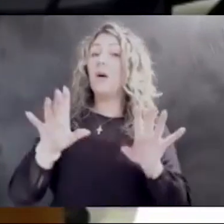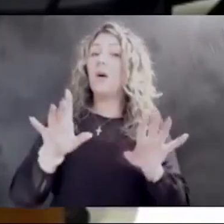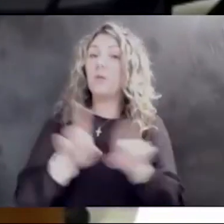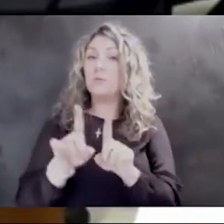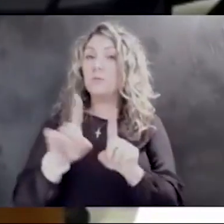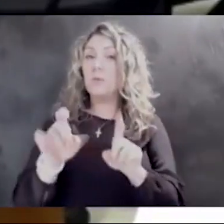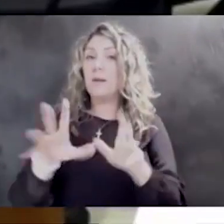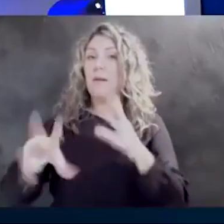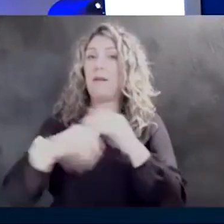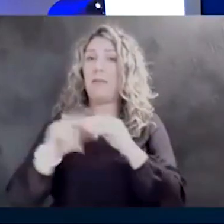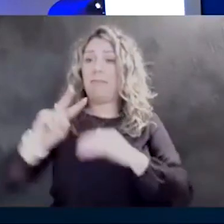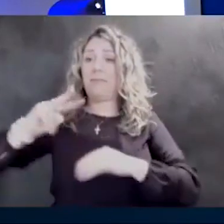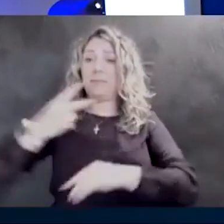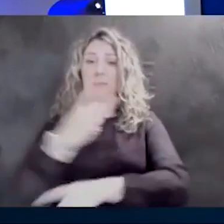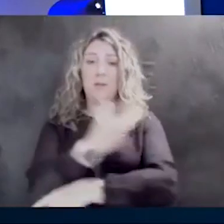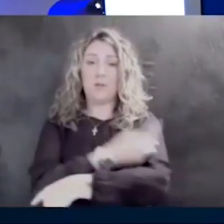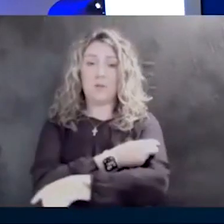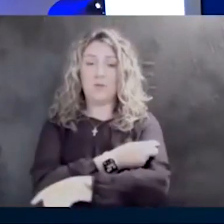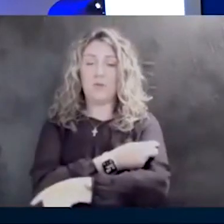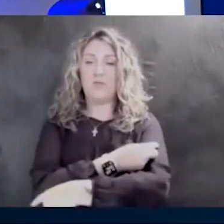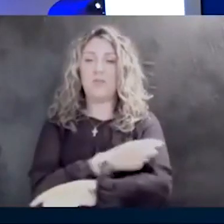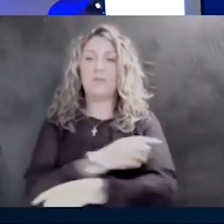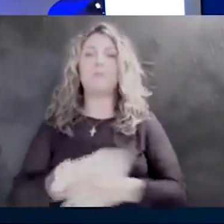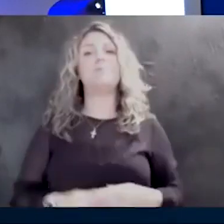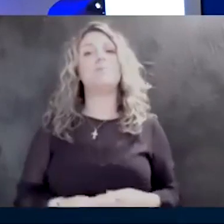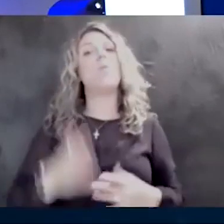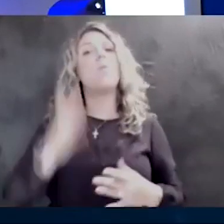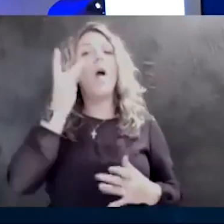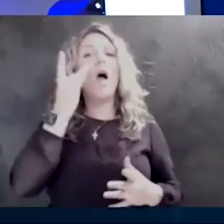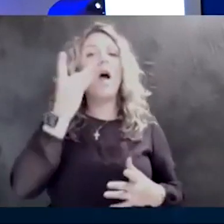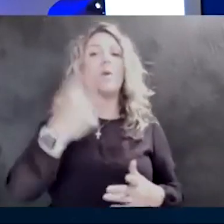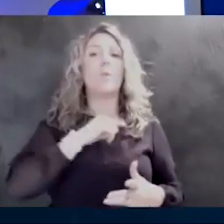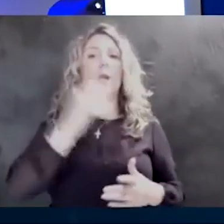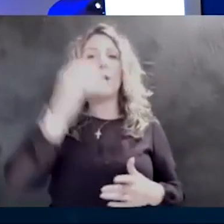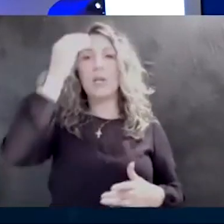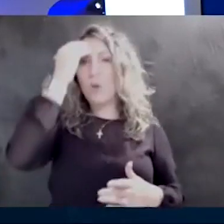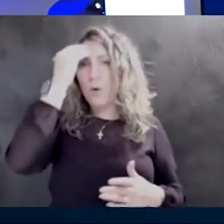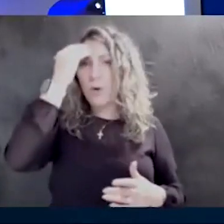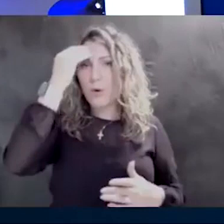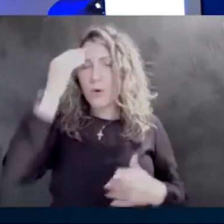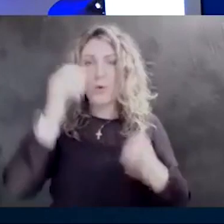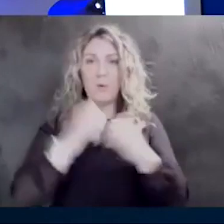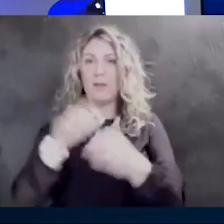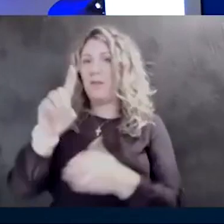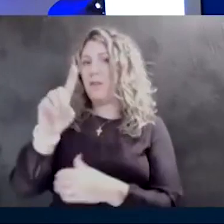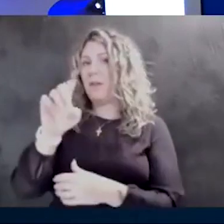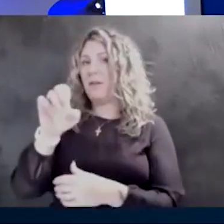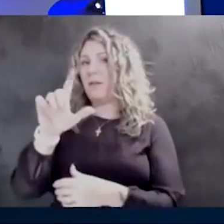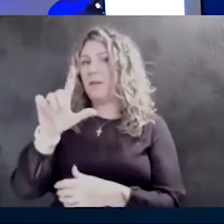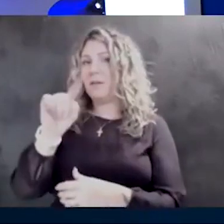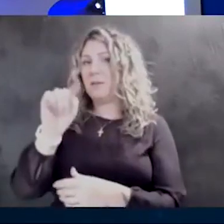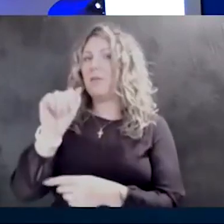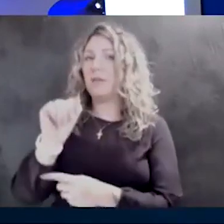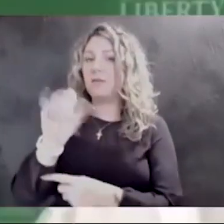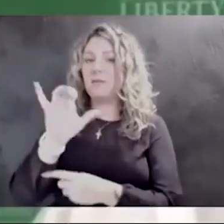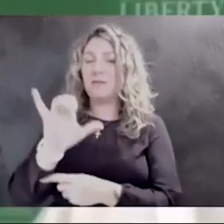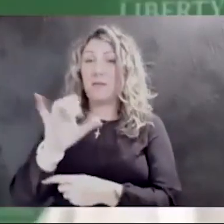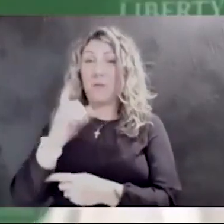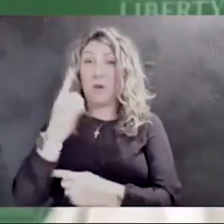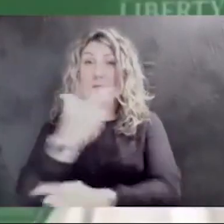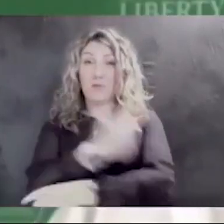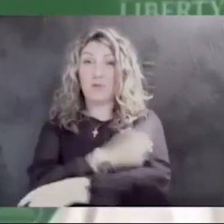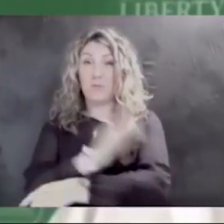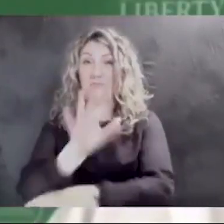dose, Steve, mainly because we do know with the Delta that just one dose is only